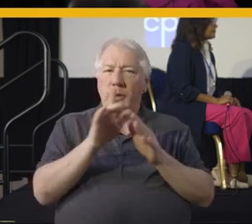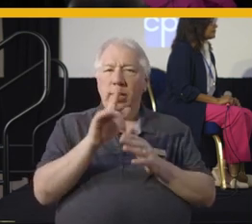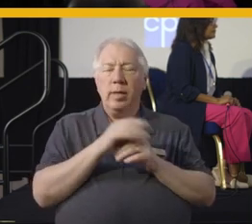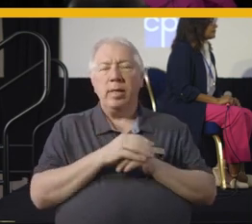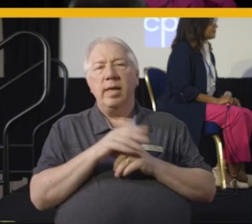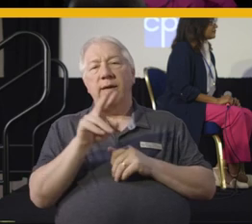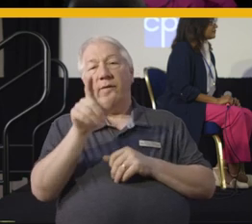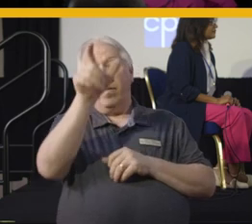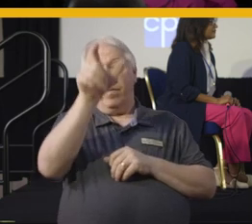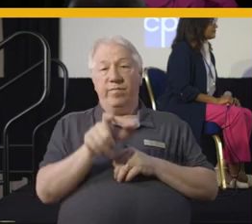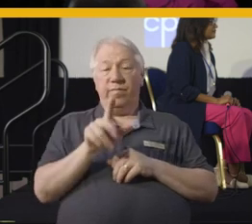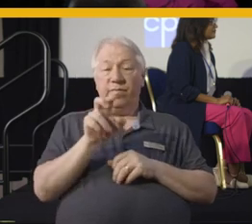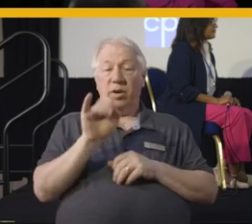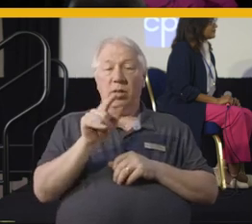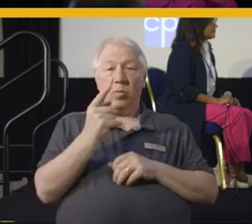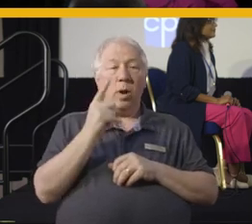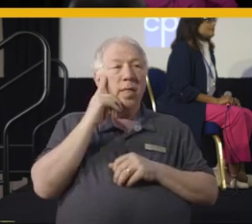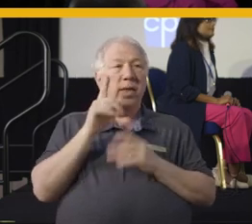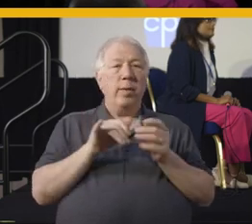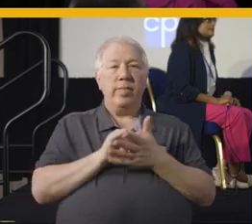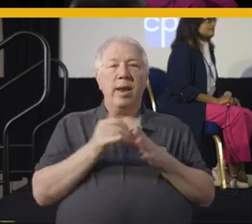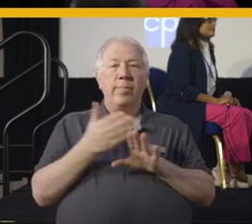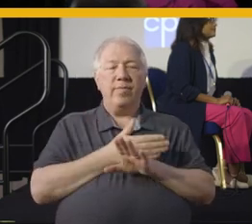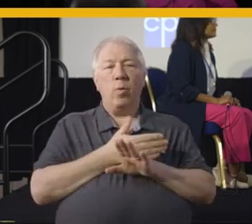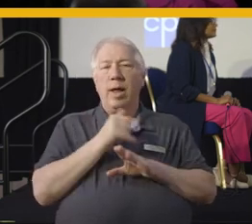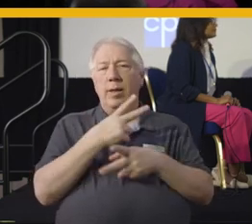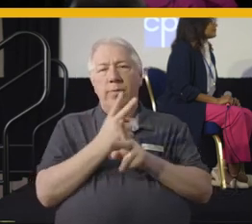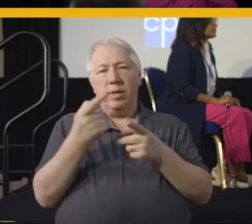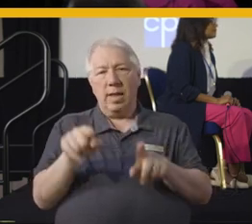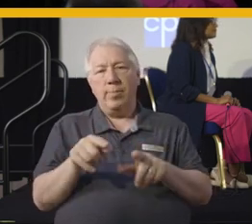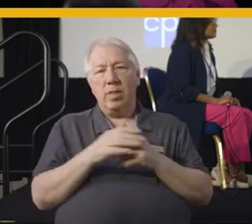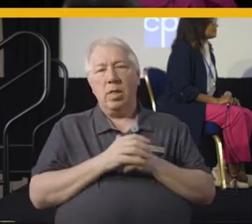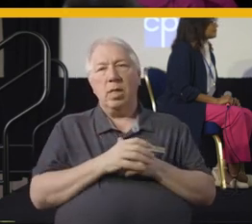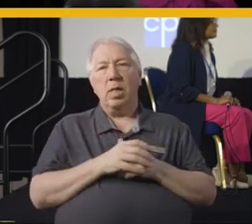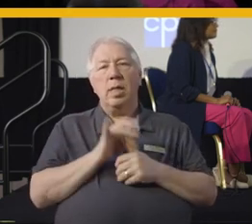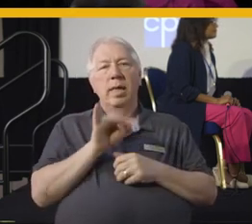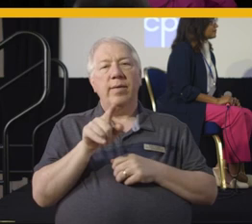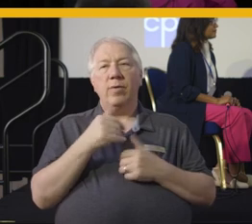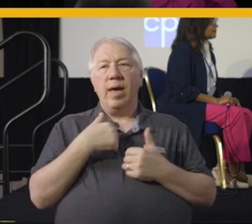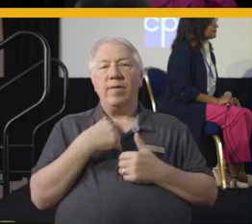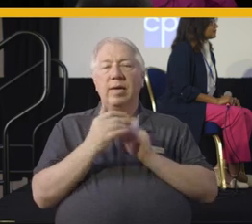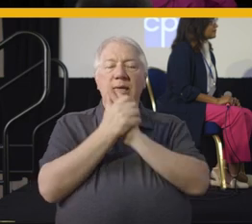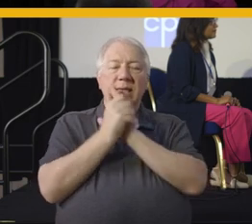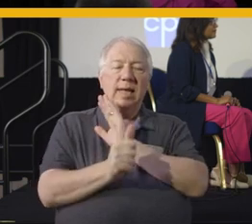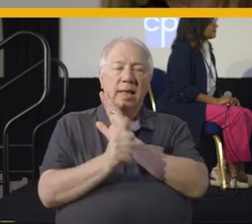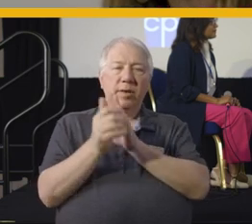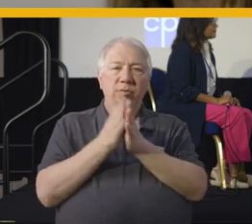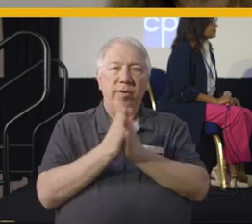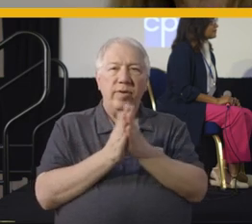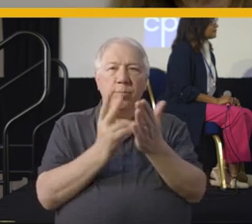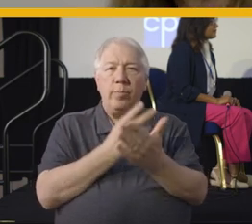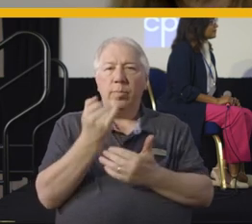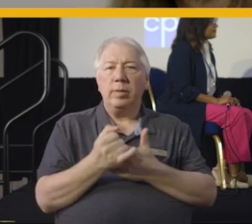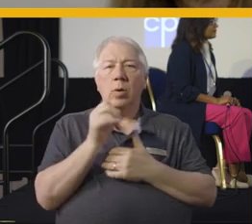If vertical is one of those, you know, think about that before any production happens, because then if you, you know, if you've got a talent-driven project,